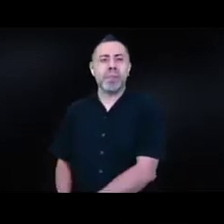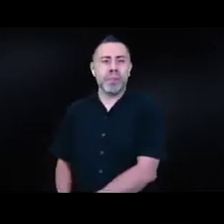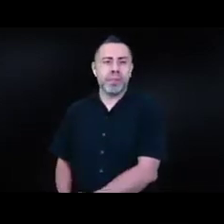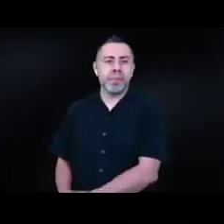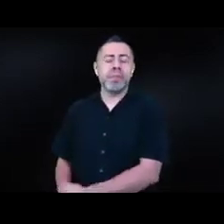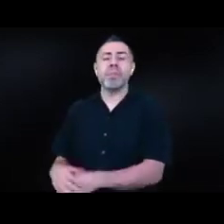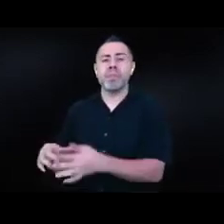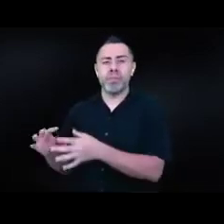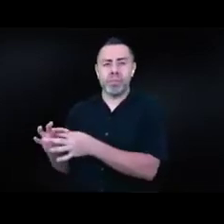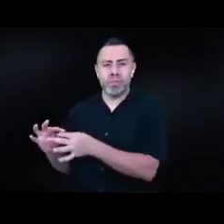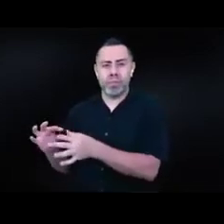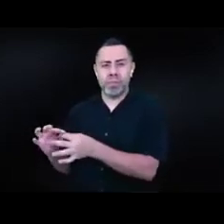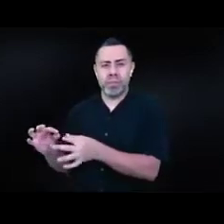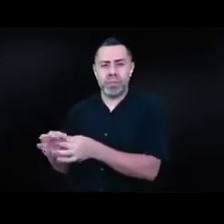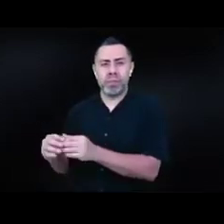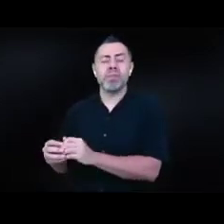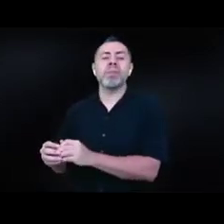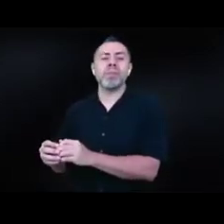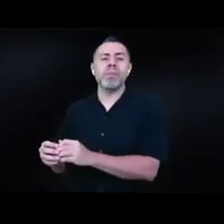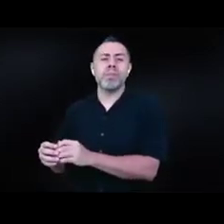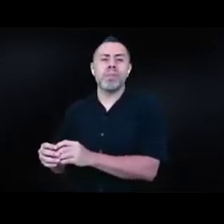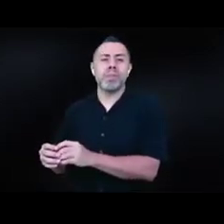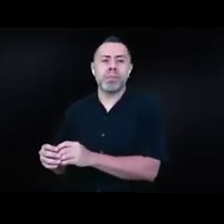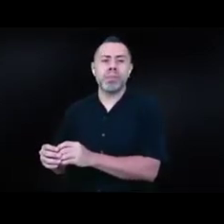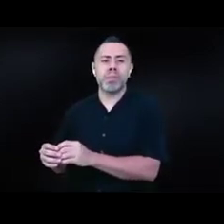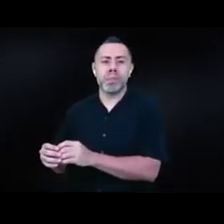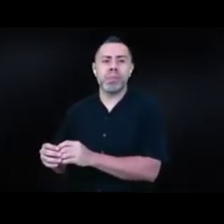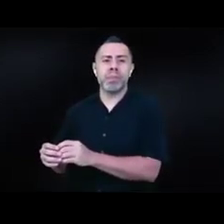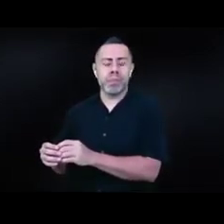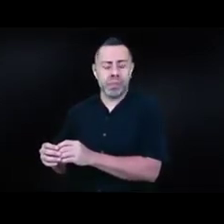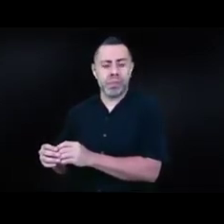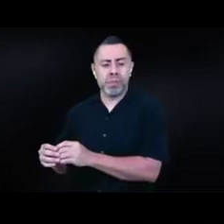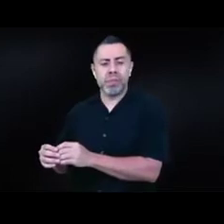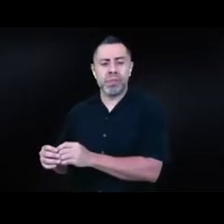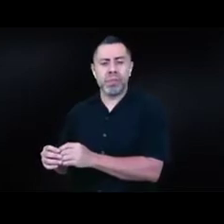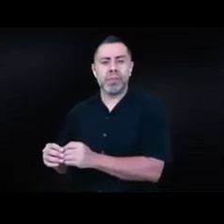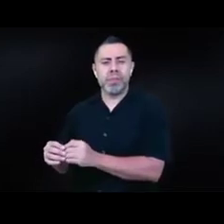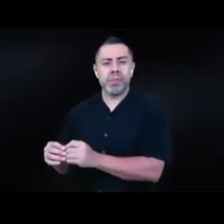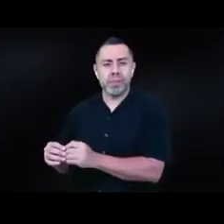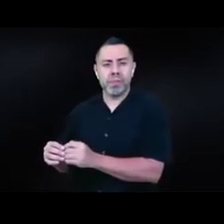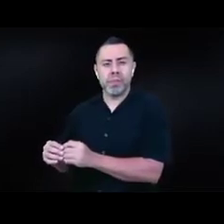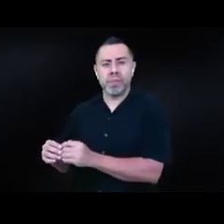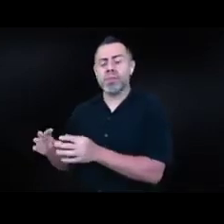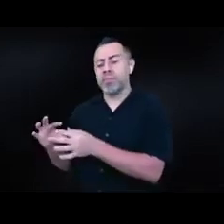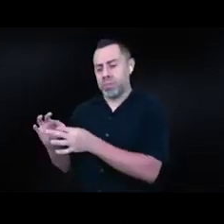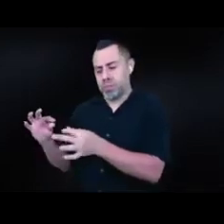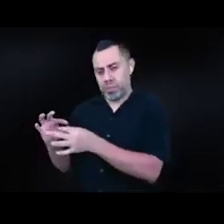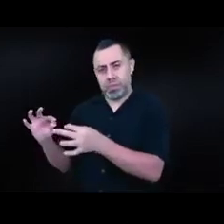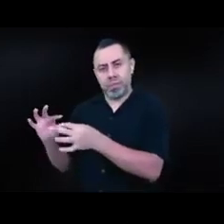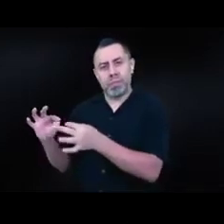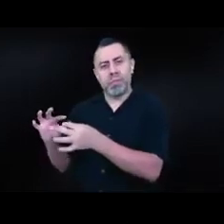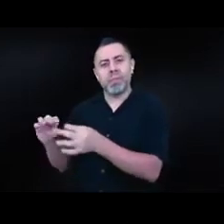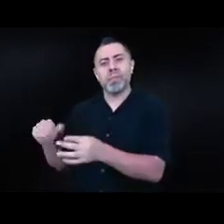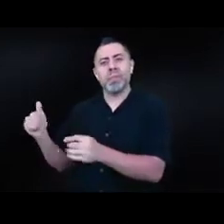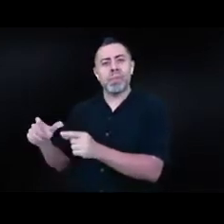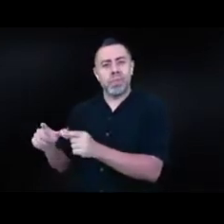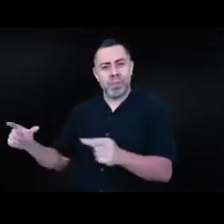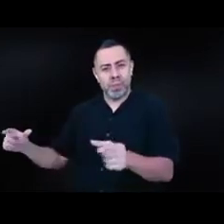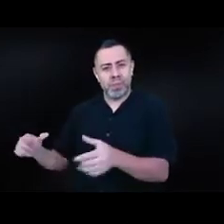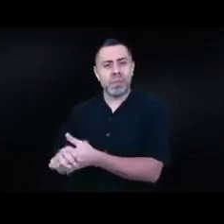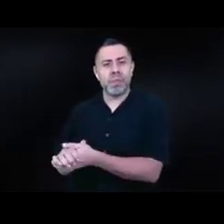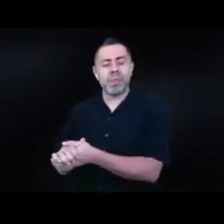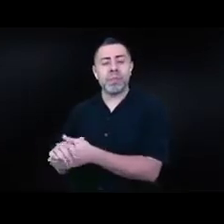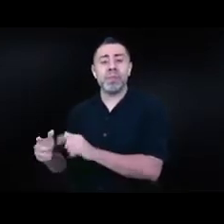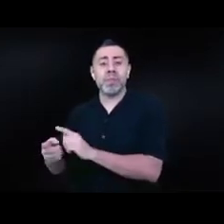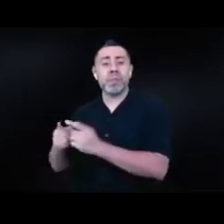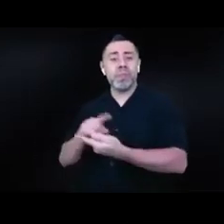mchwa. Wade Fernandez mokaman ana aswesian awasan a totem. I just